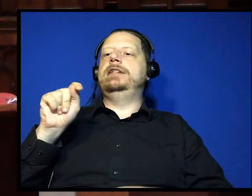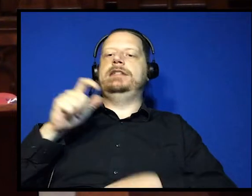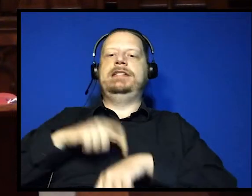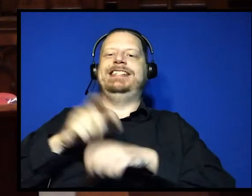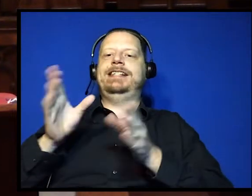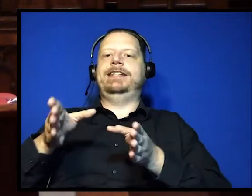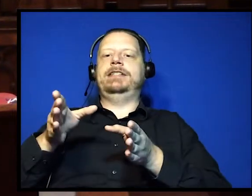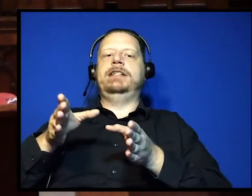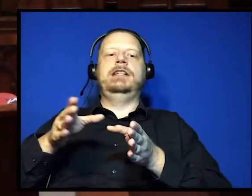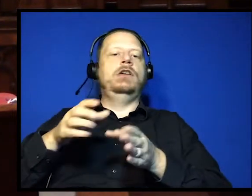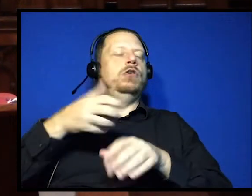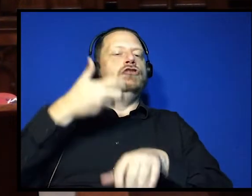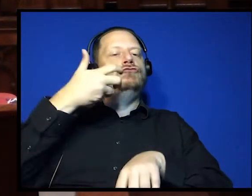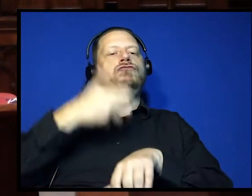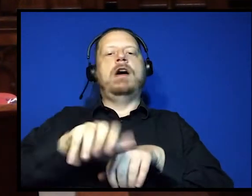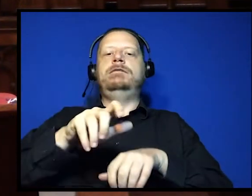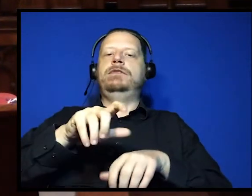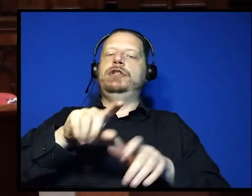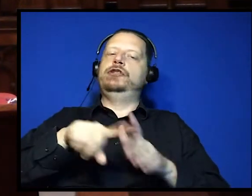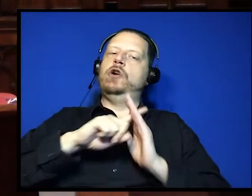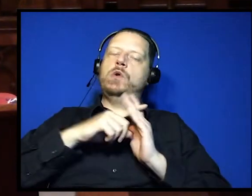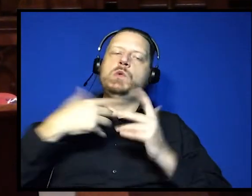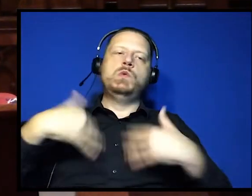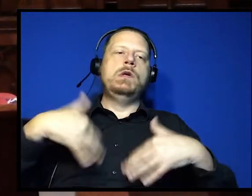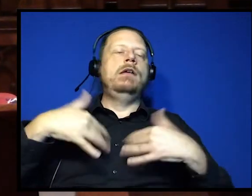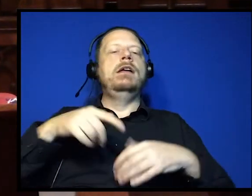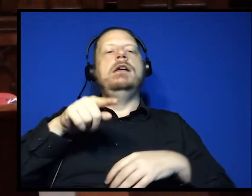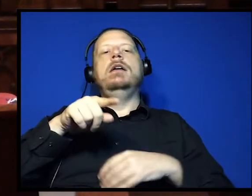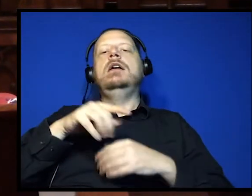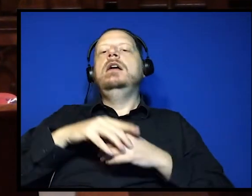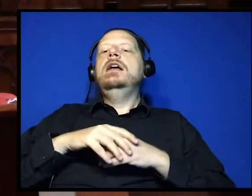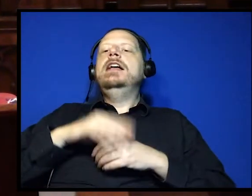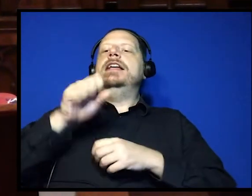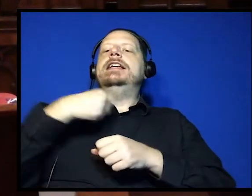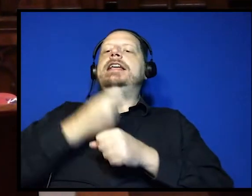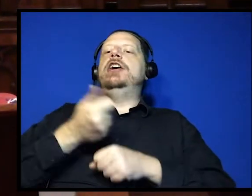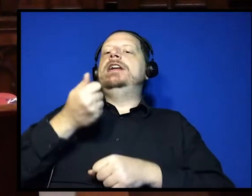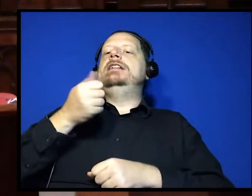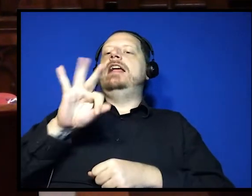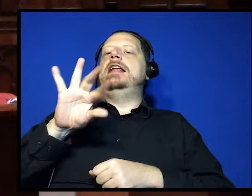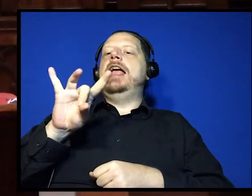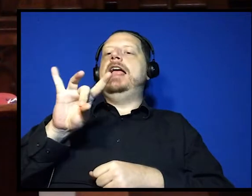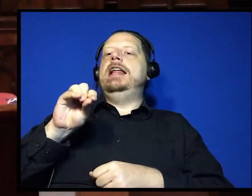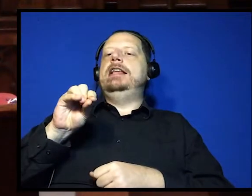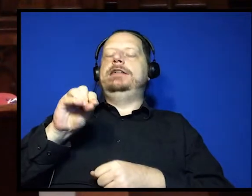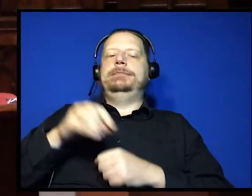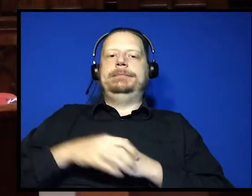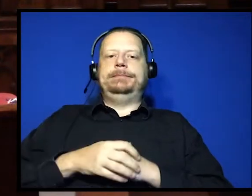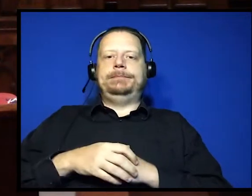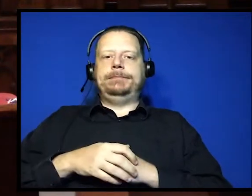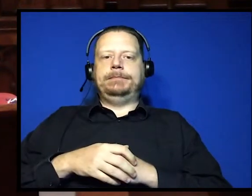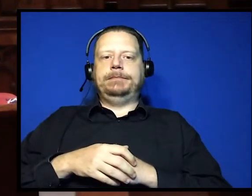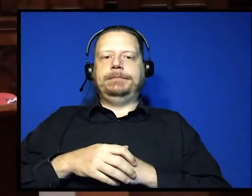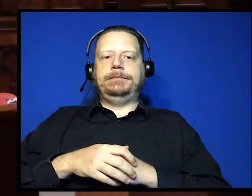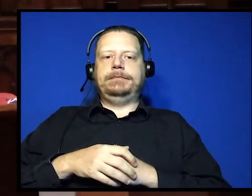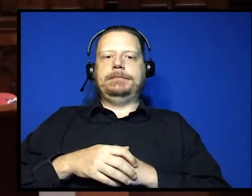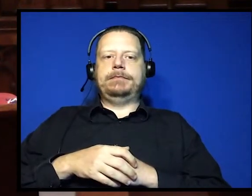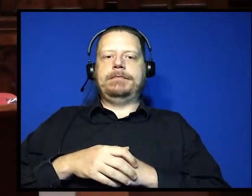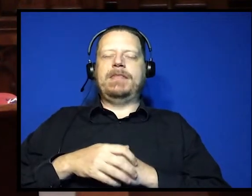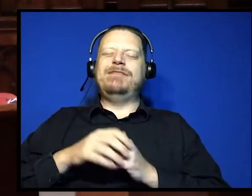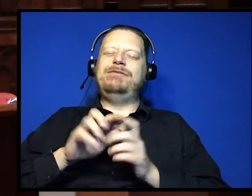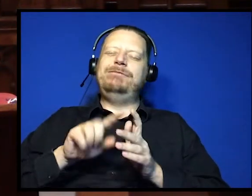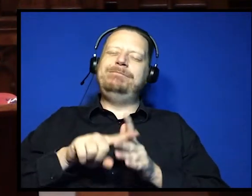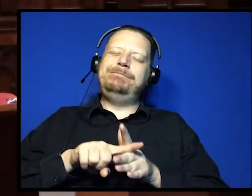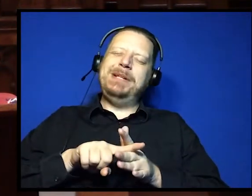to a very, very rough and rocky start. The year was 1980. It was at the very,